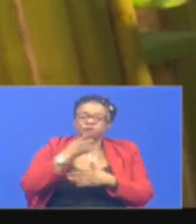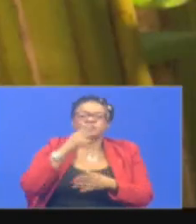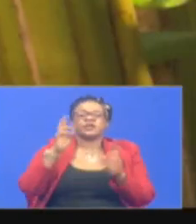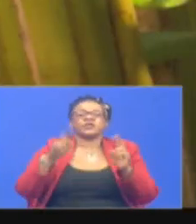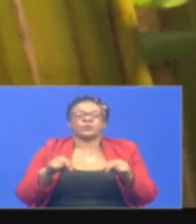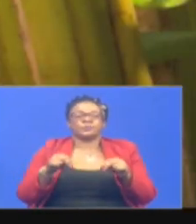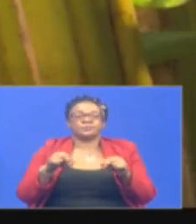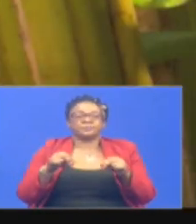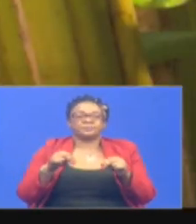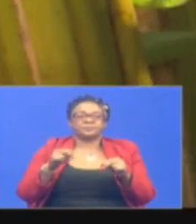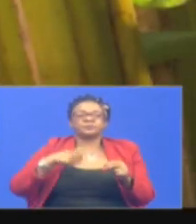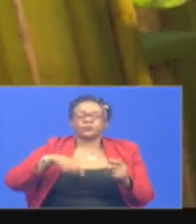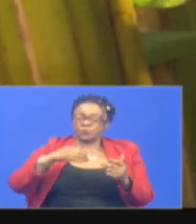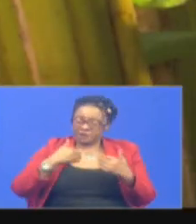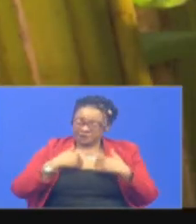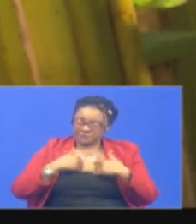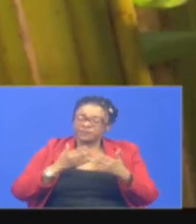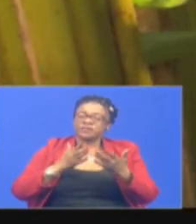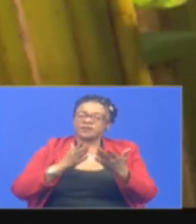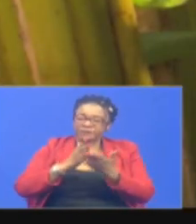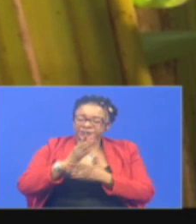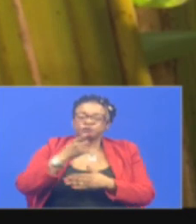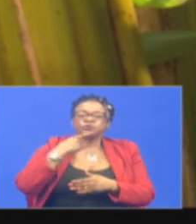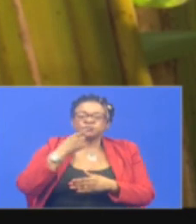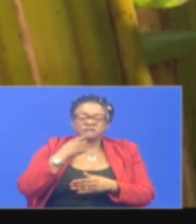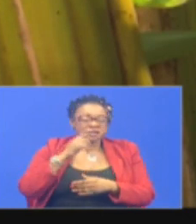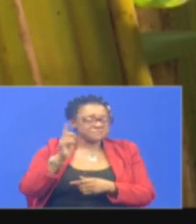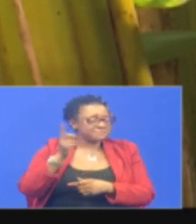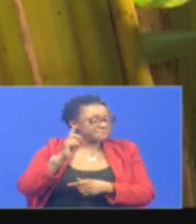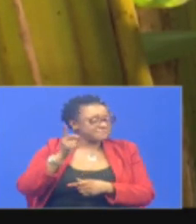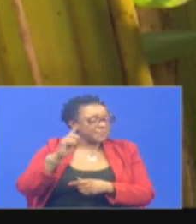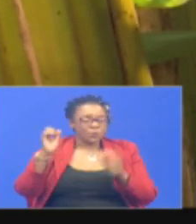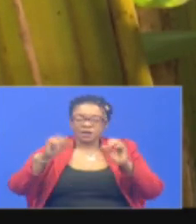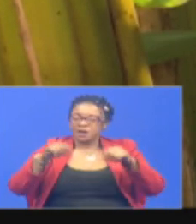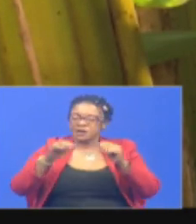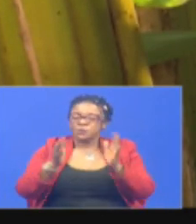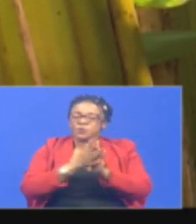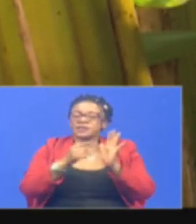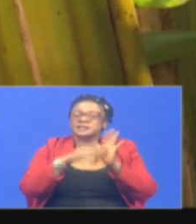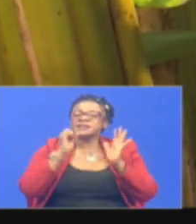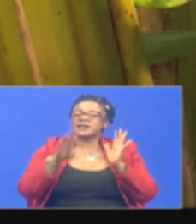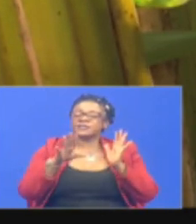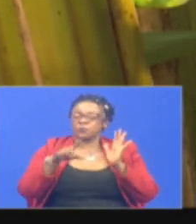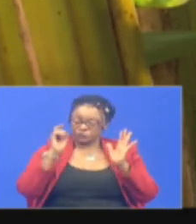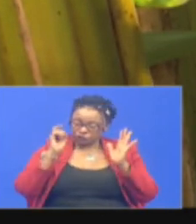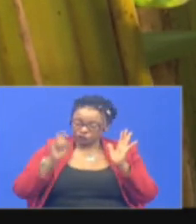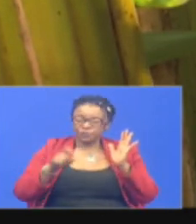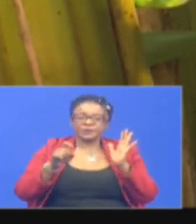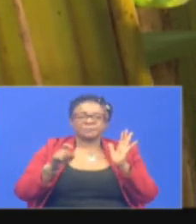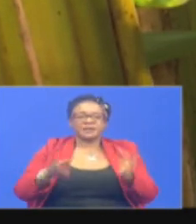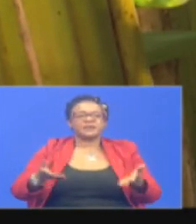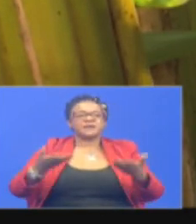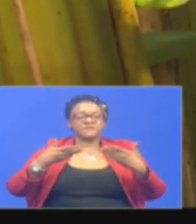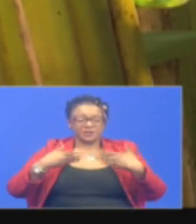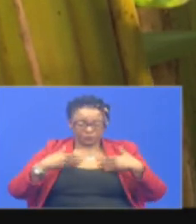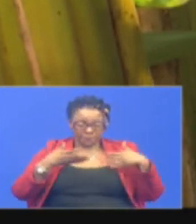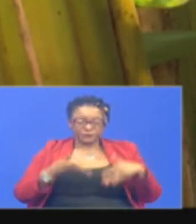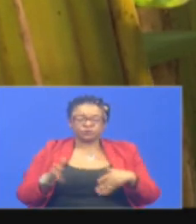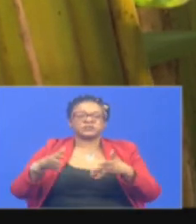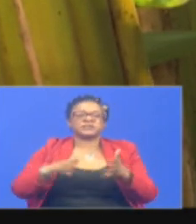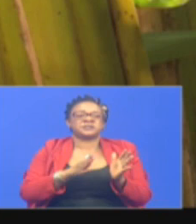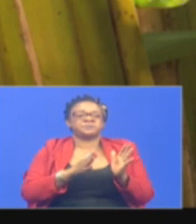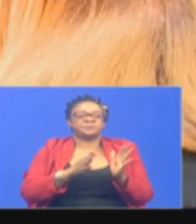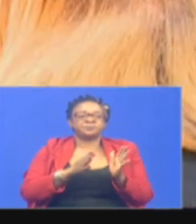We actually have the right to say, we don't agree with this. And we should be given the opportunity